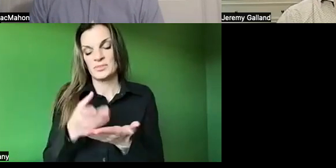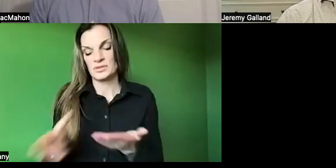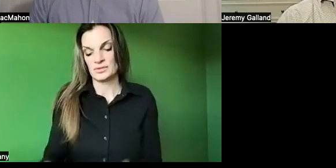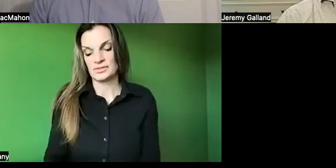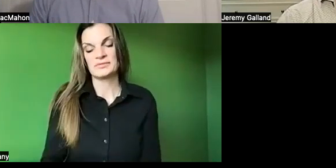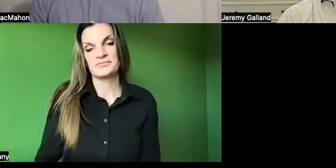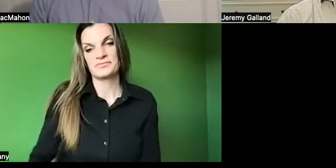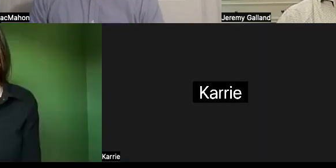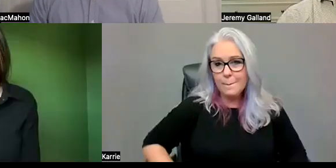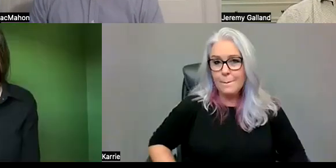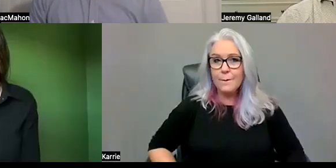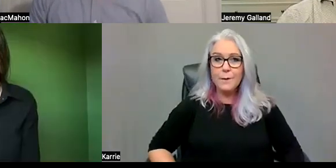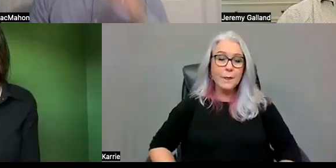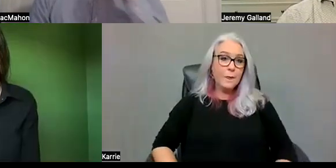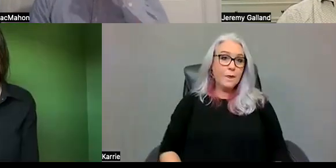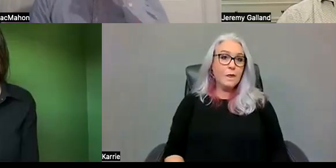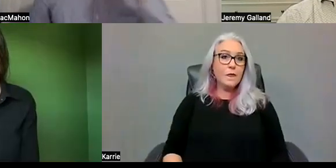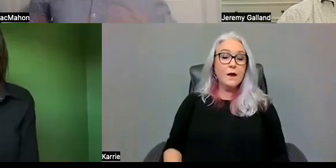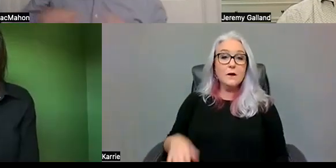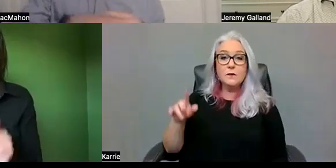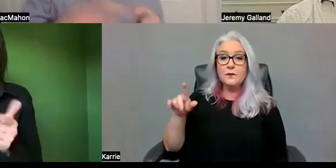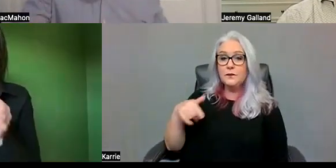it. Thank you. Kai.